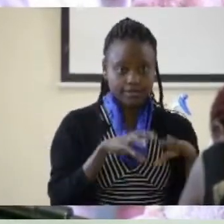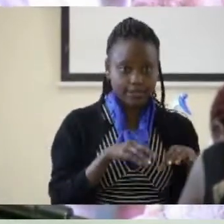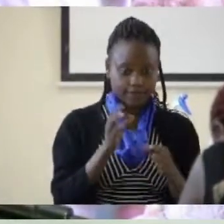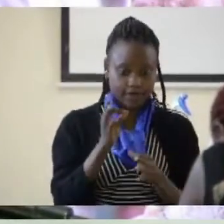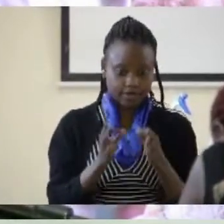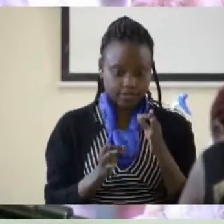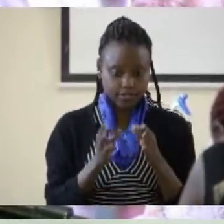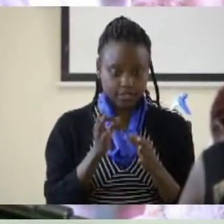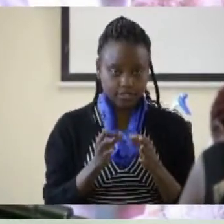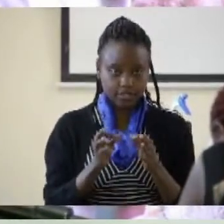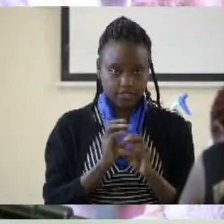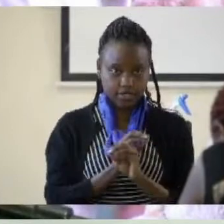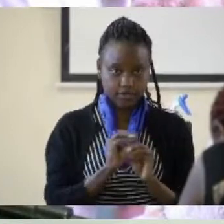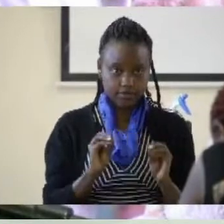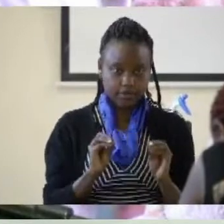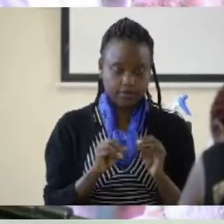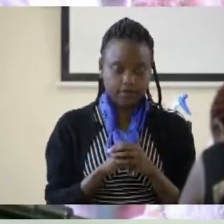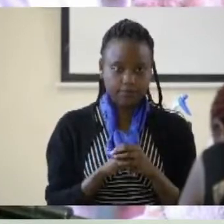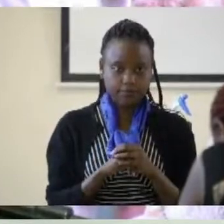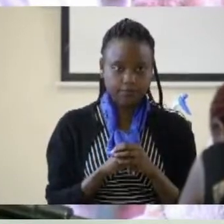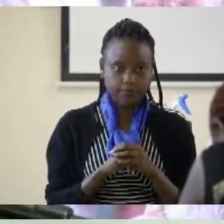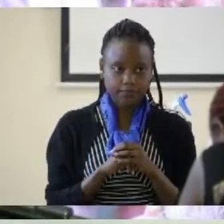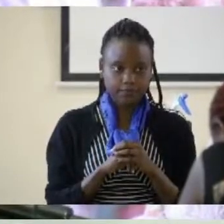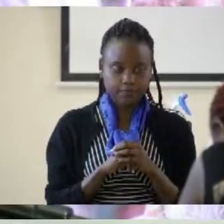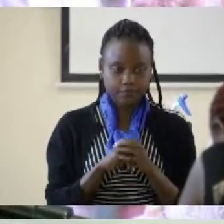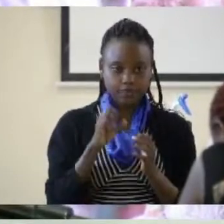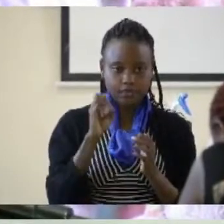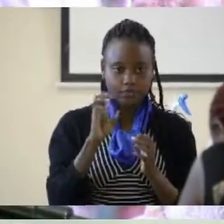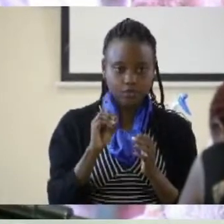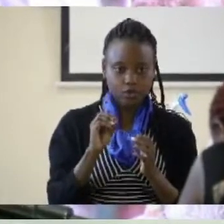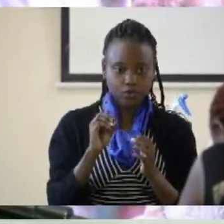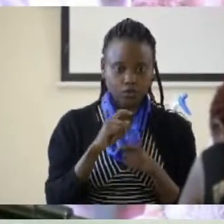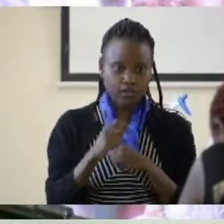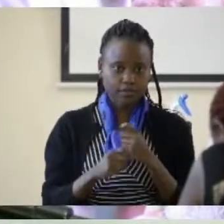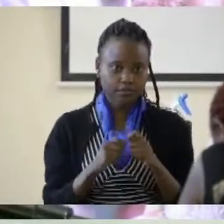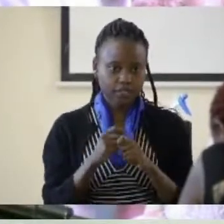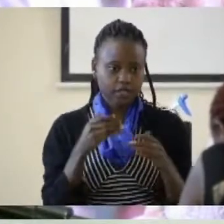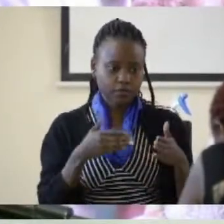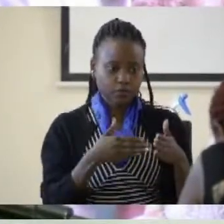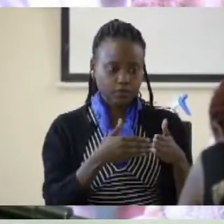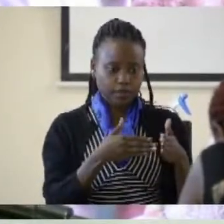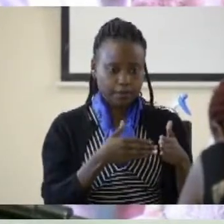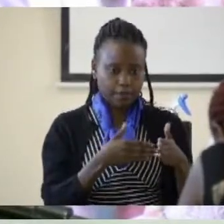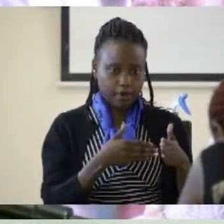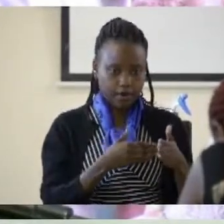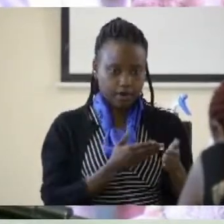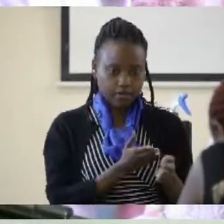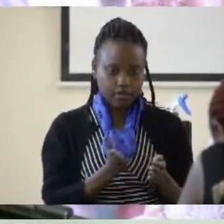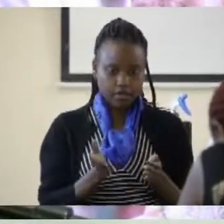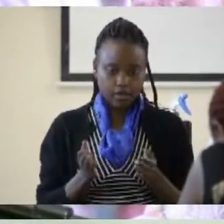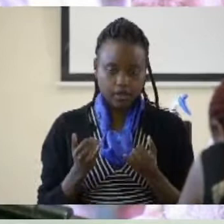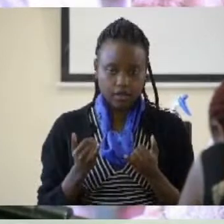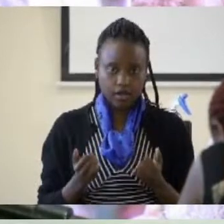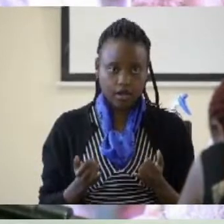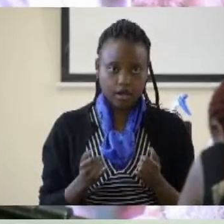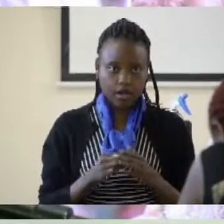injustice. So those are some of the barriers already created. And now I'll look at the barriers